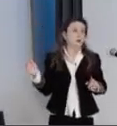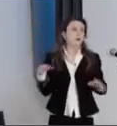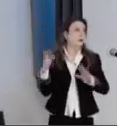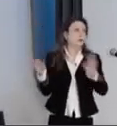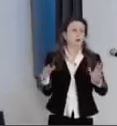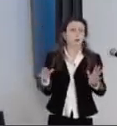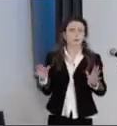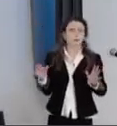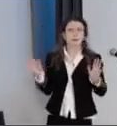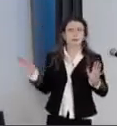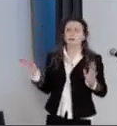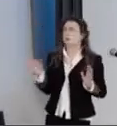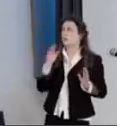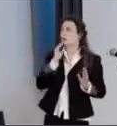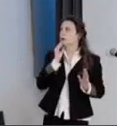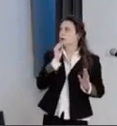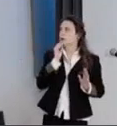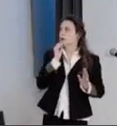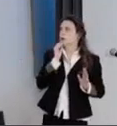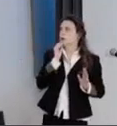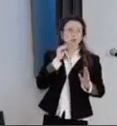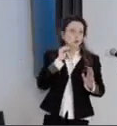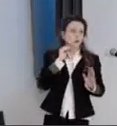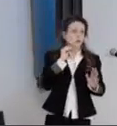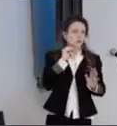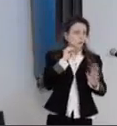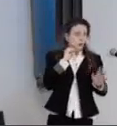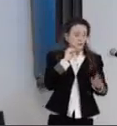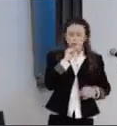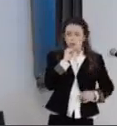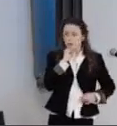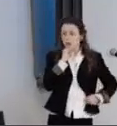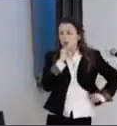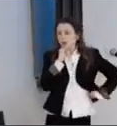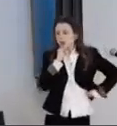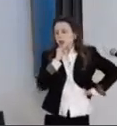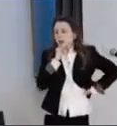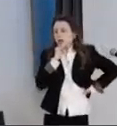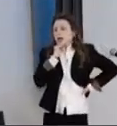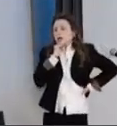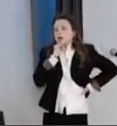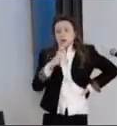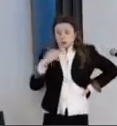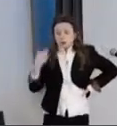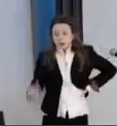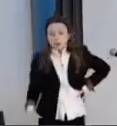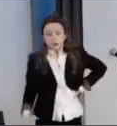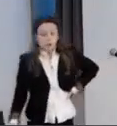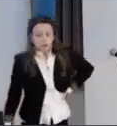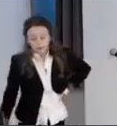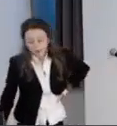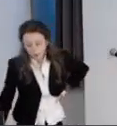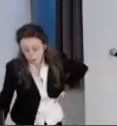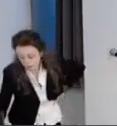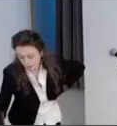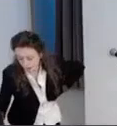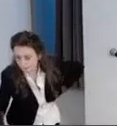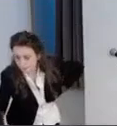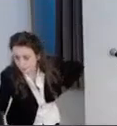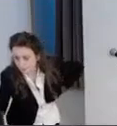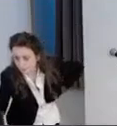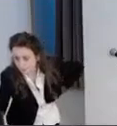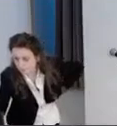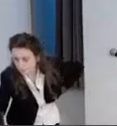inorganic, actually everything I've considered so far falls under organic nature, should take into account knowledge of natural kinds.